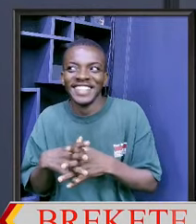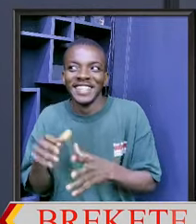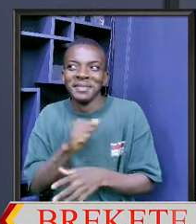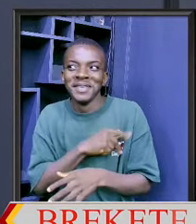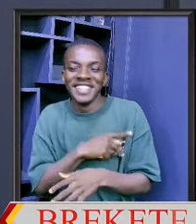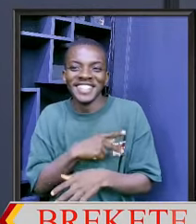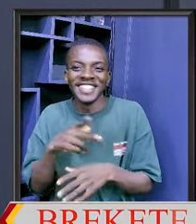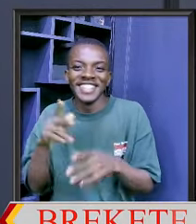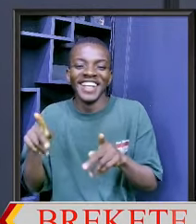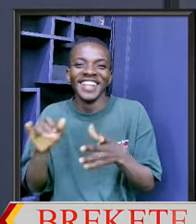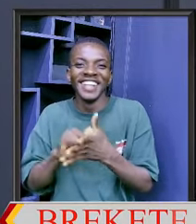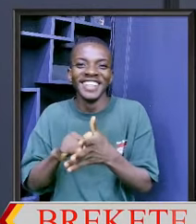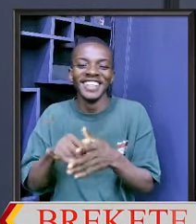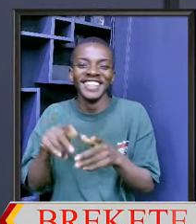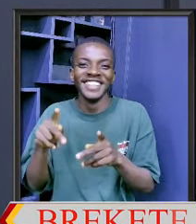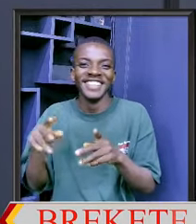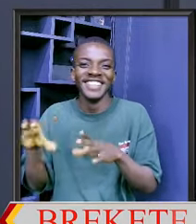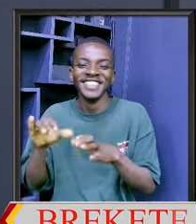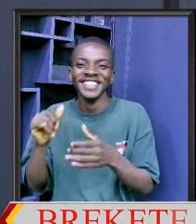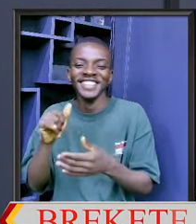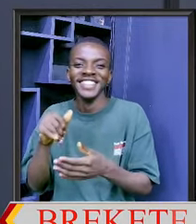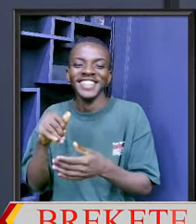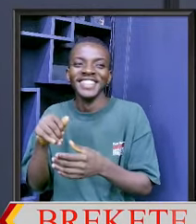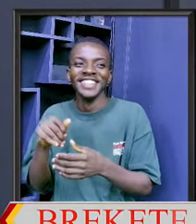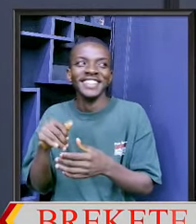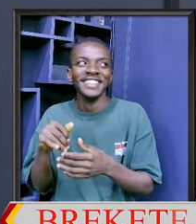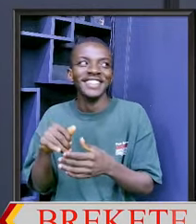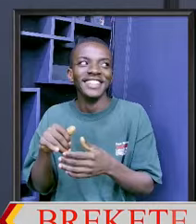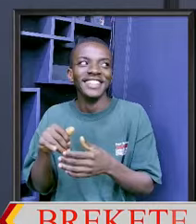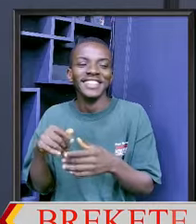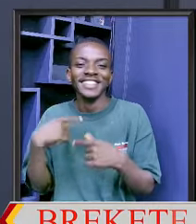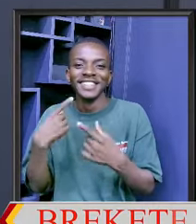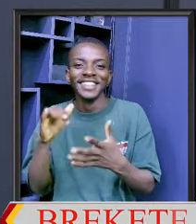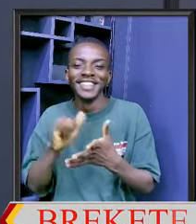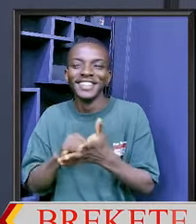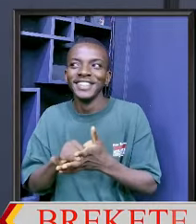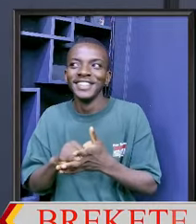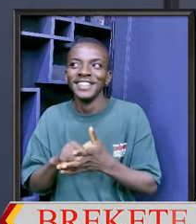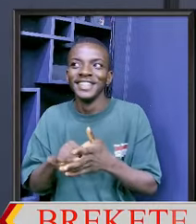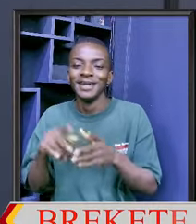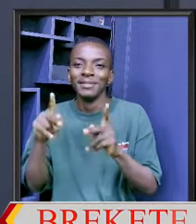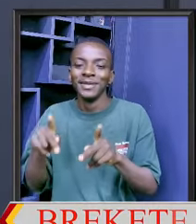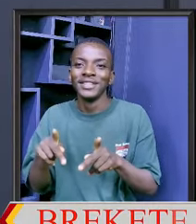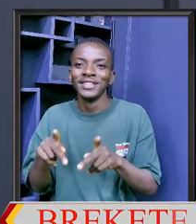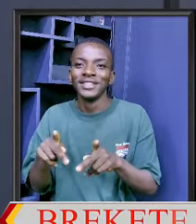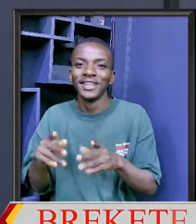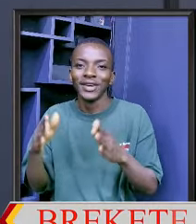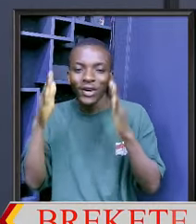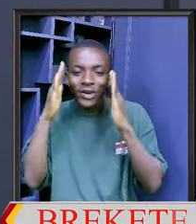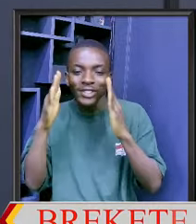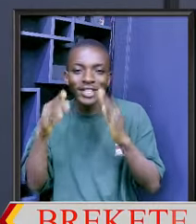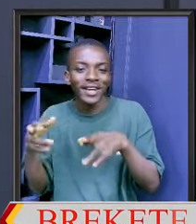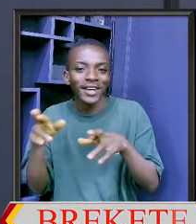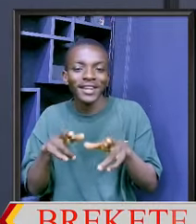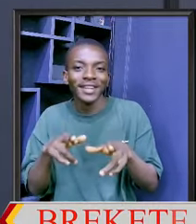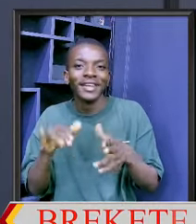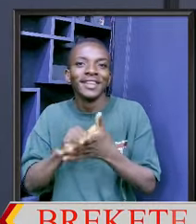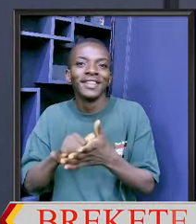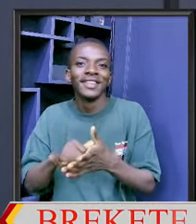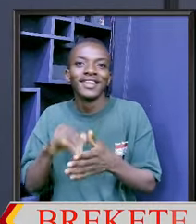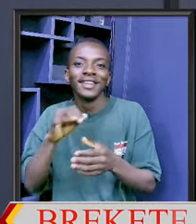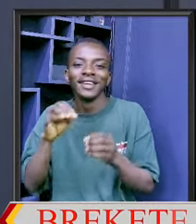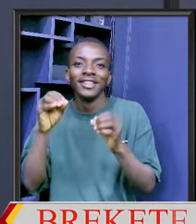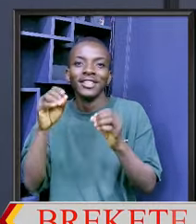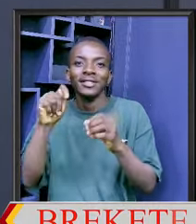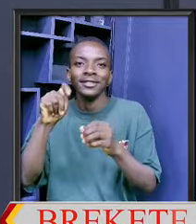Make we appreciate the person who do that thing. That to tell you that the person is conscious and ready. That